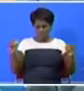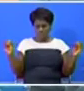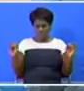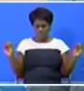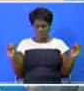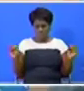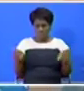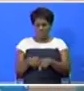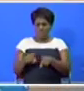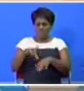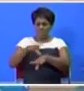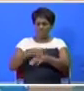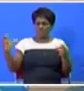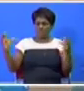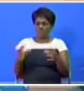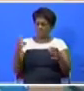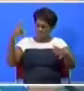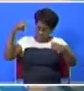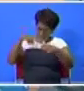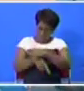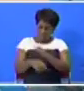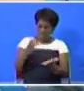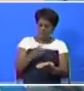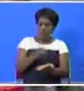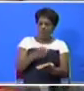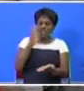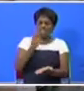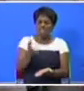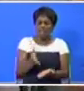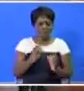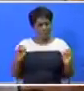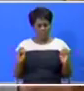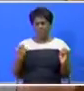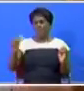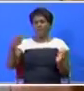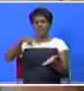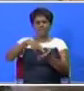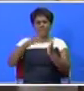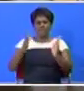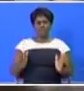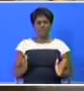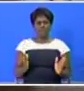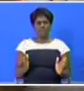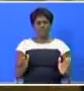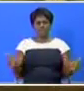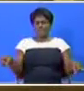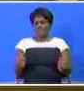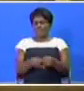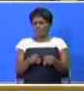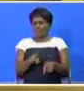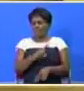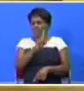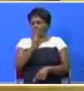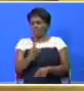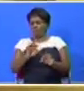NASA kuingia kwenye shimo kama tunaona kuna shimo. Other candidates in the presidential race are also questioning the